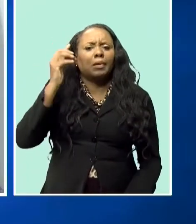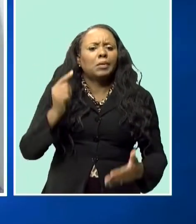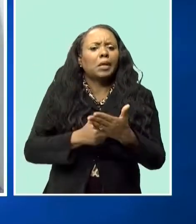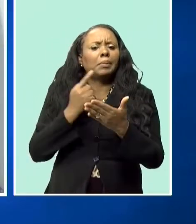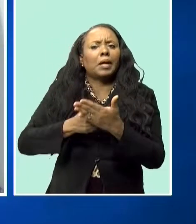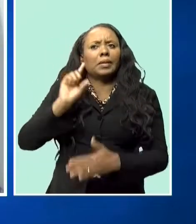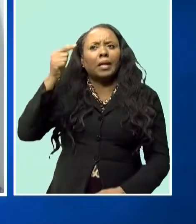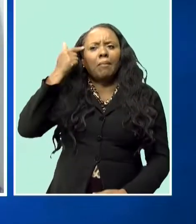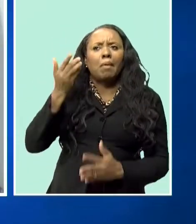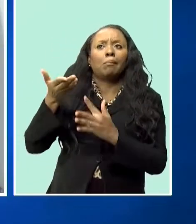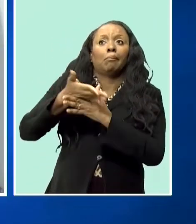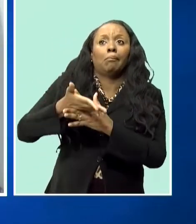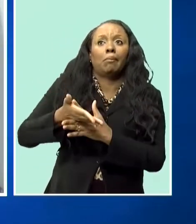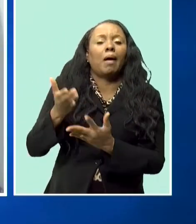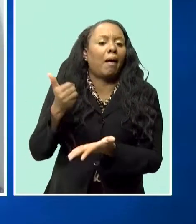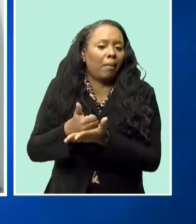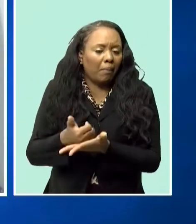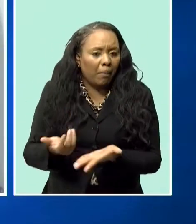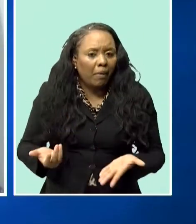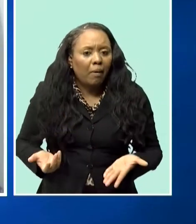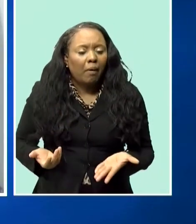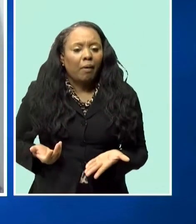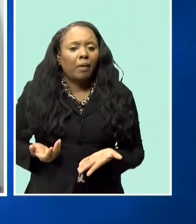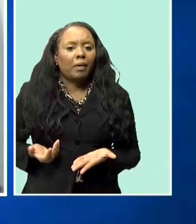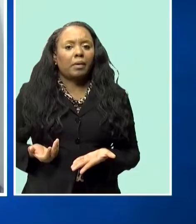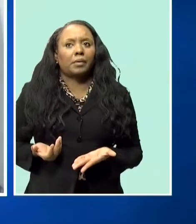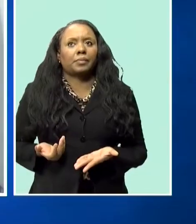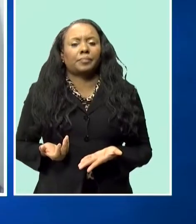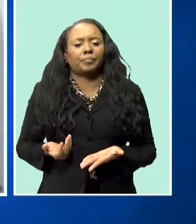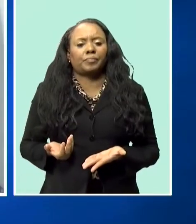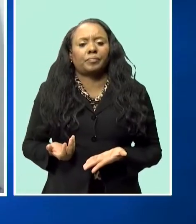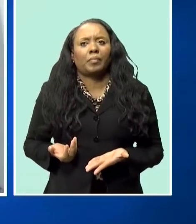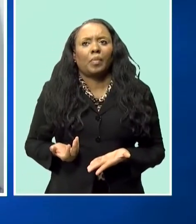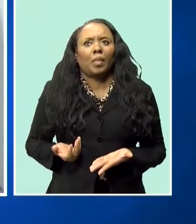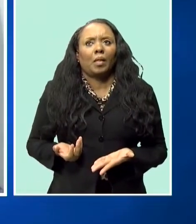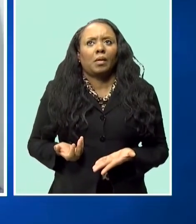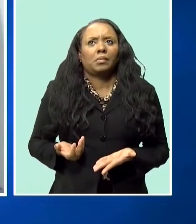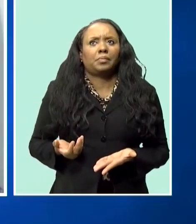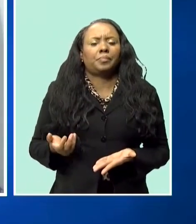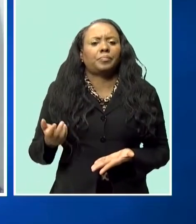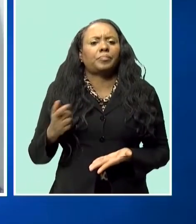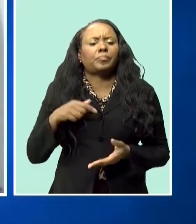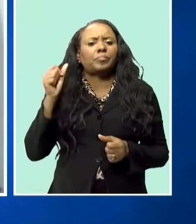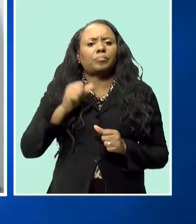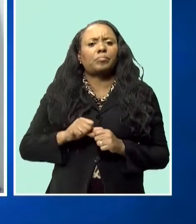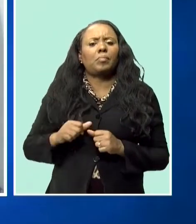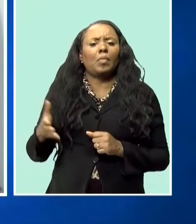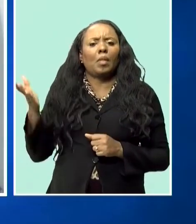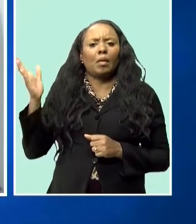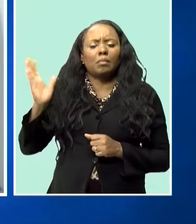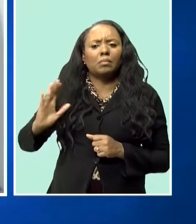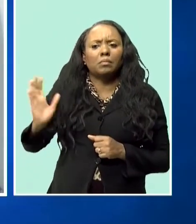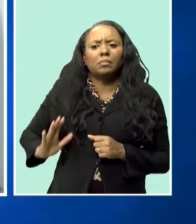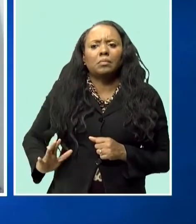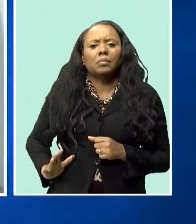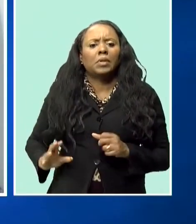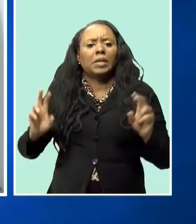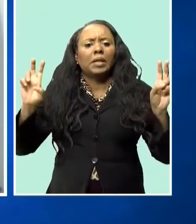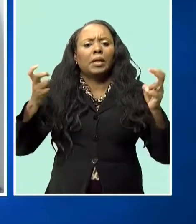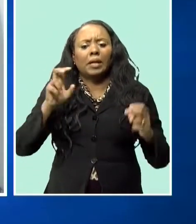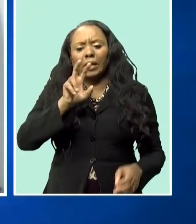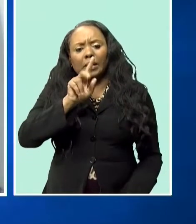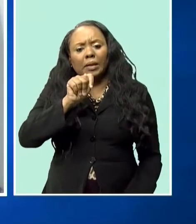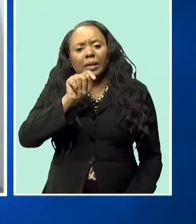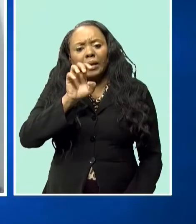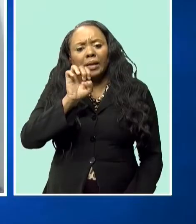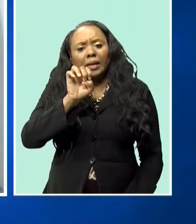intervened. I think the last time we intervened would be with the 10-3-3 purchasing act to see if we could address these issues.